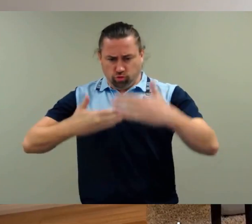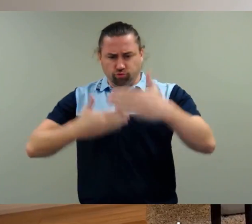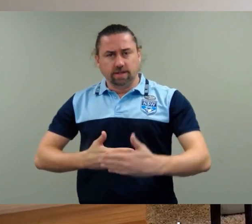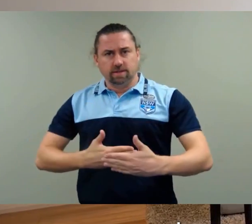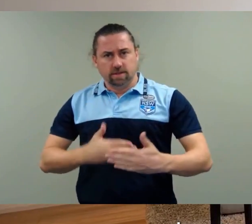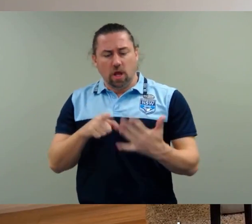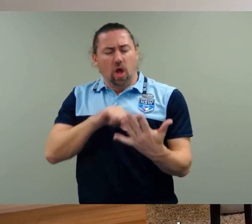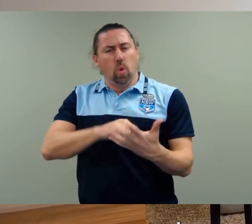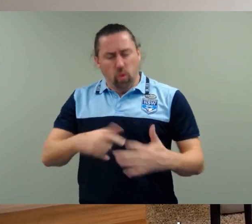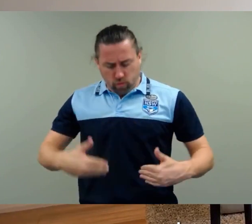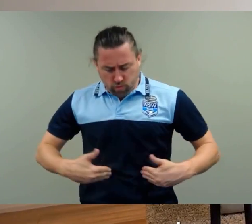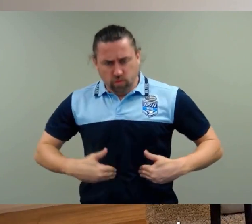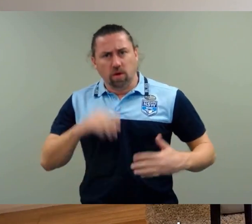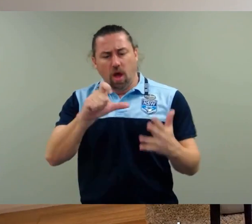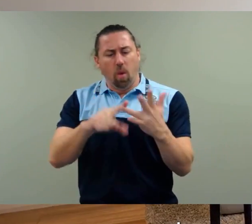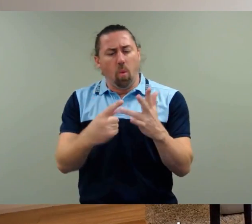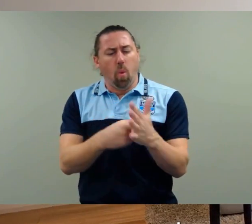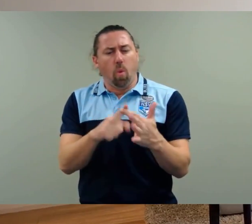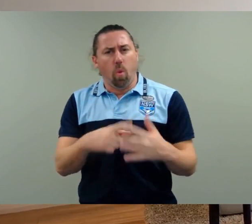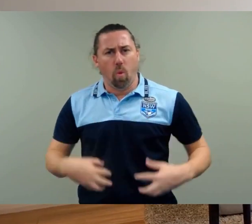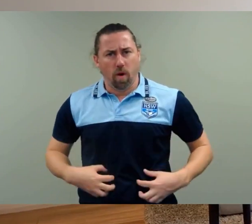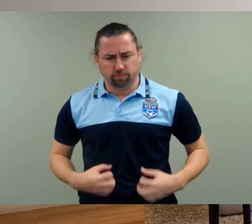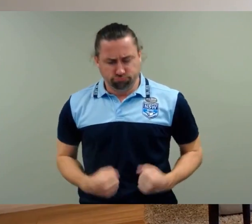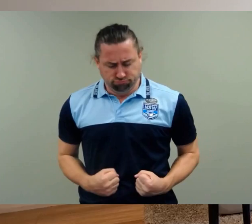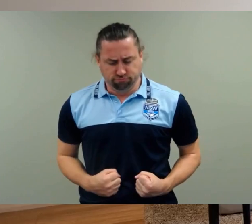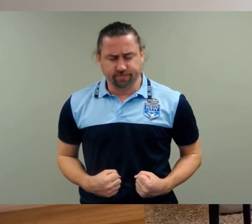straight by engaging your core muscles.